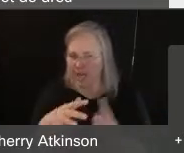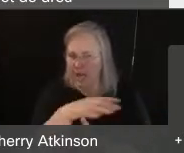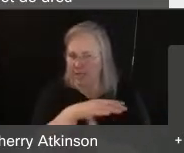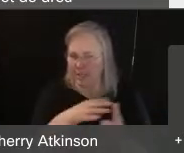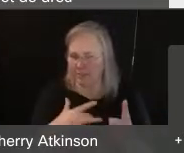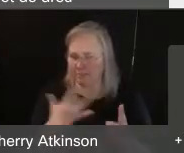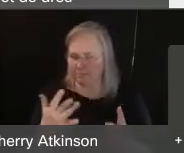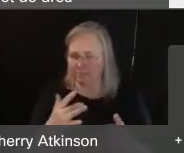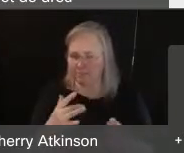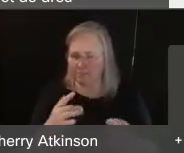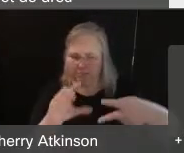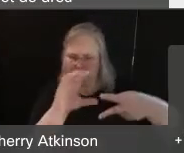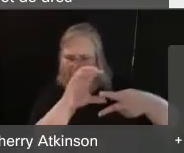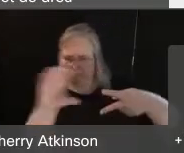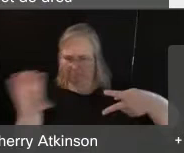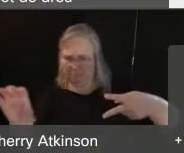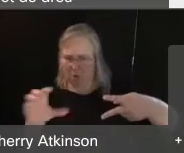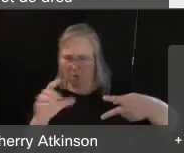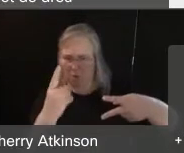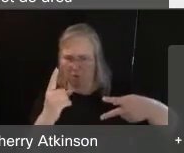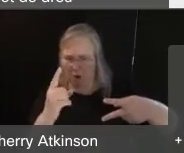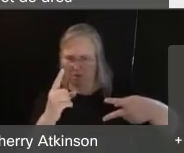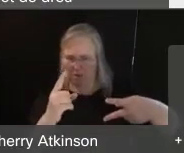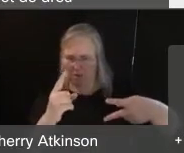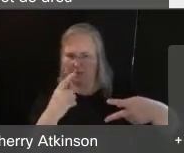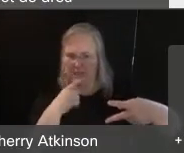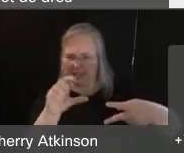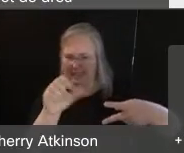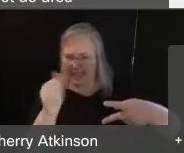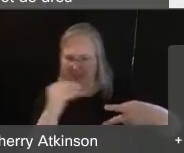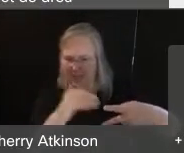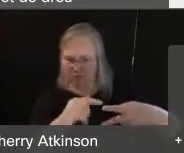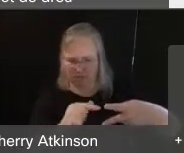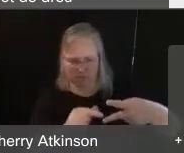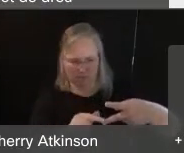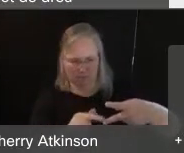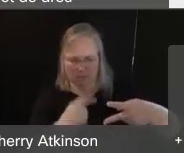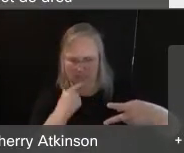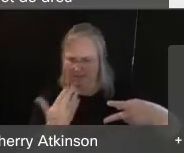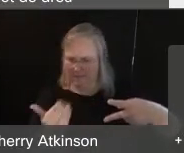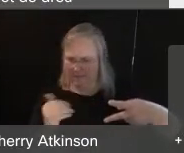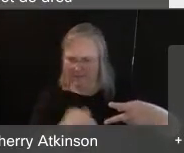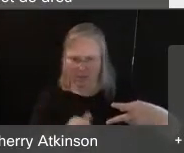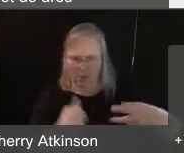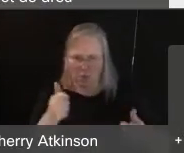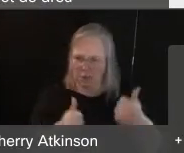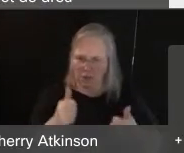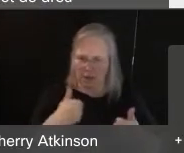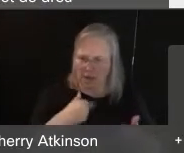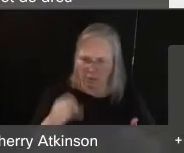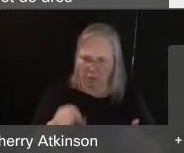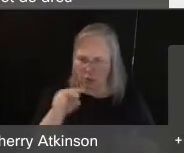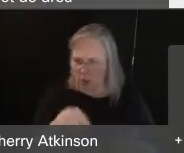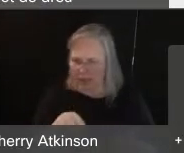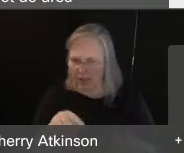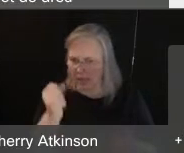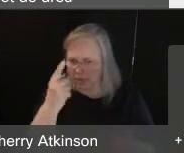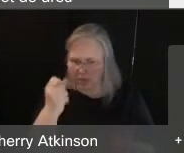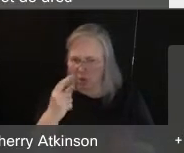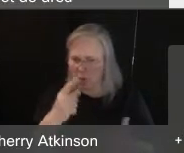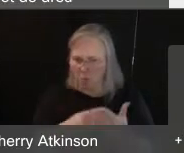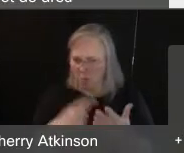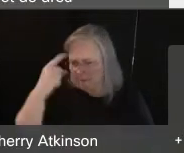one chart above that says 10,000, one chart below that says 15,000. Which one am I supposed to look at and understand? What's the purpose of this chart being in